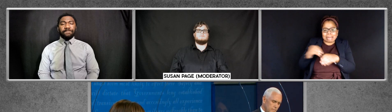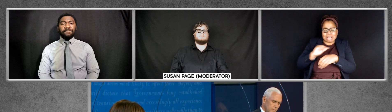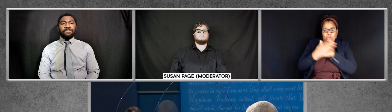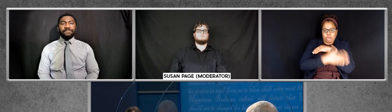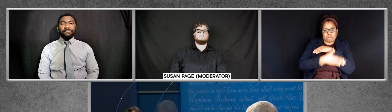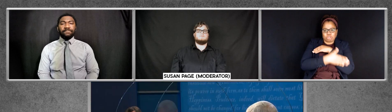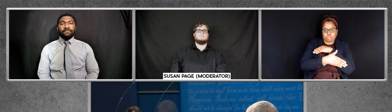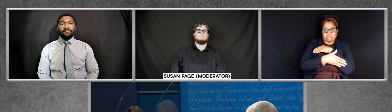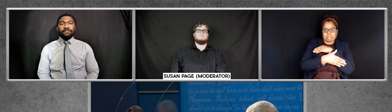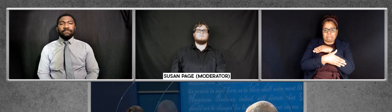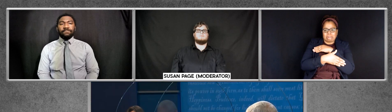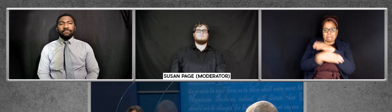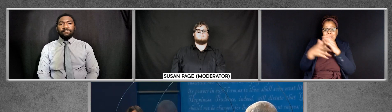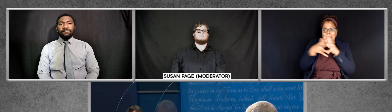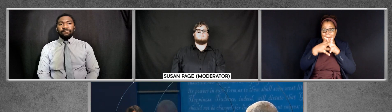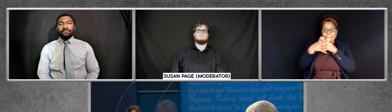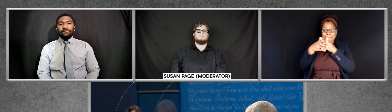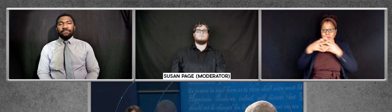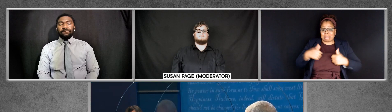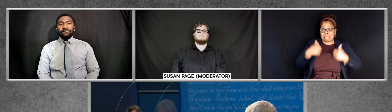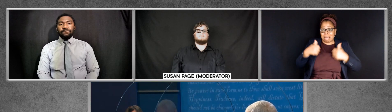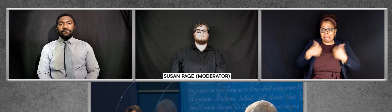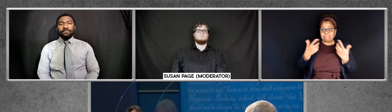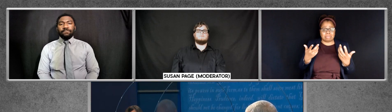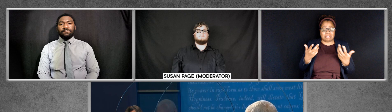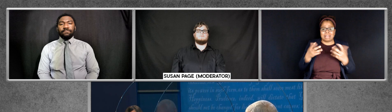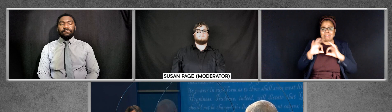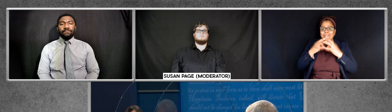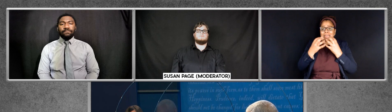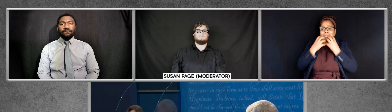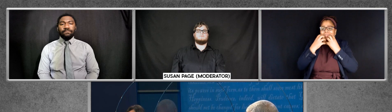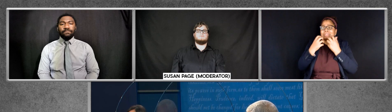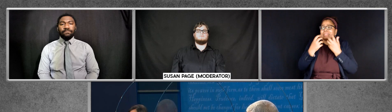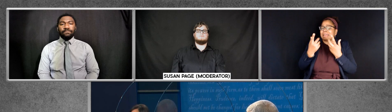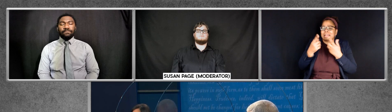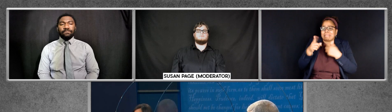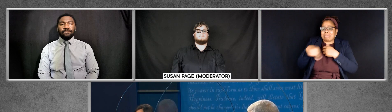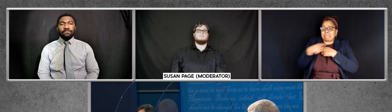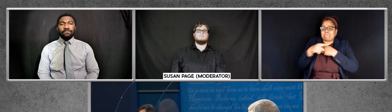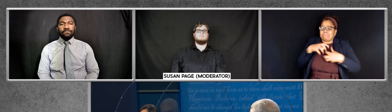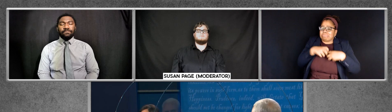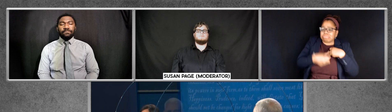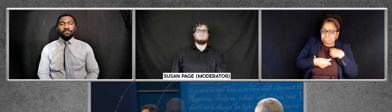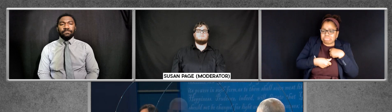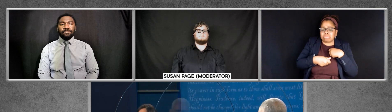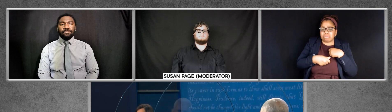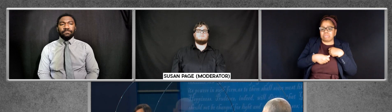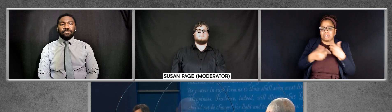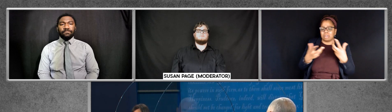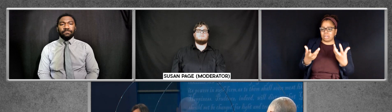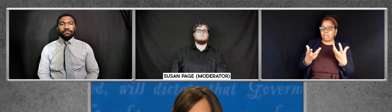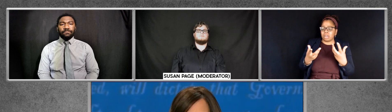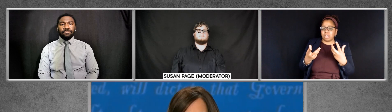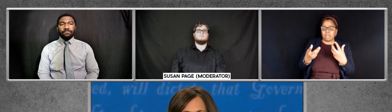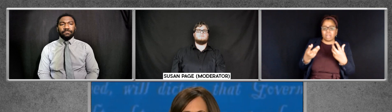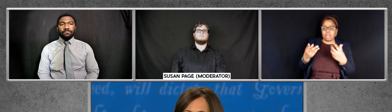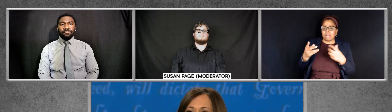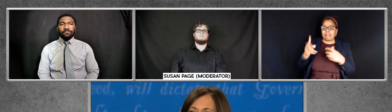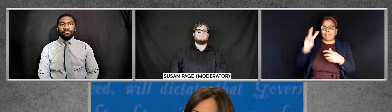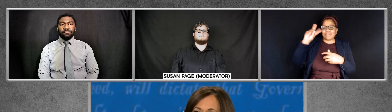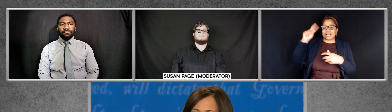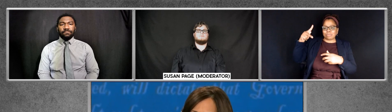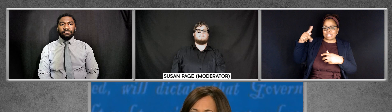lives that have been lost, families that are grieving that loss. And you know, the vice president is the head